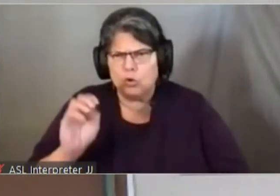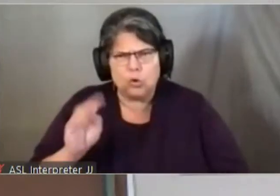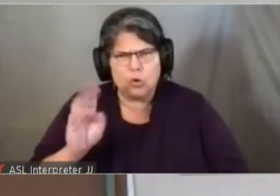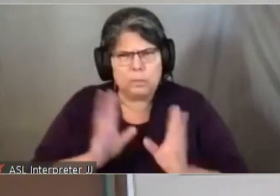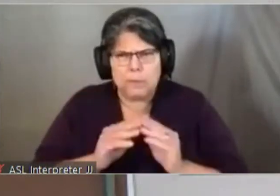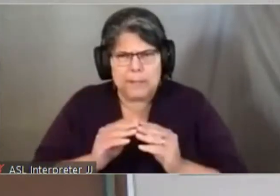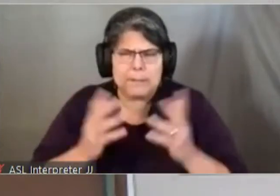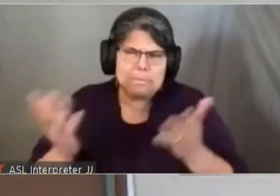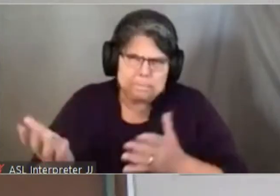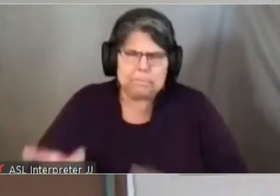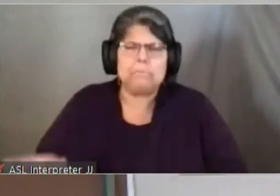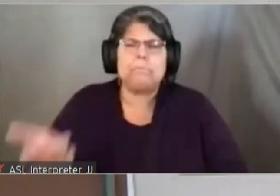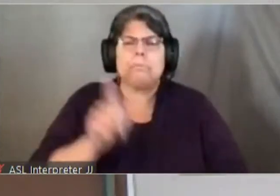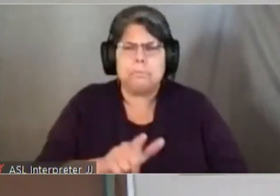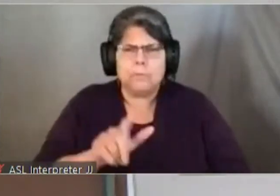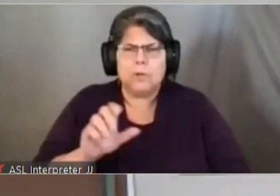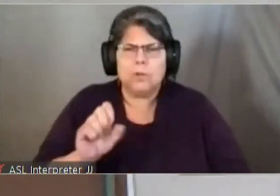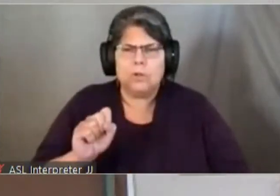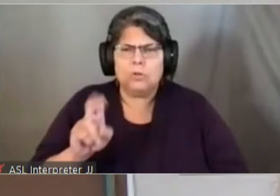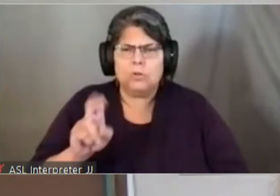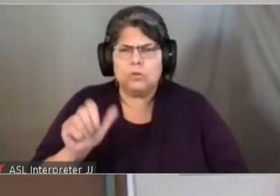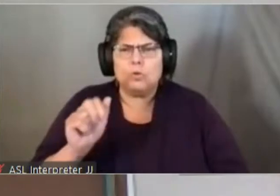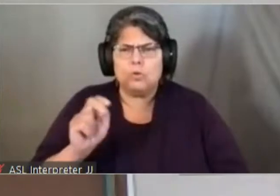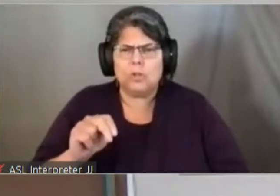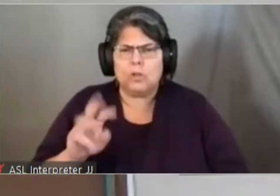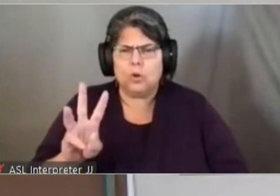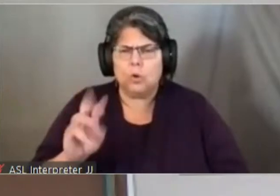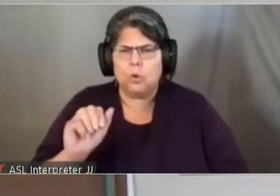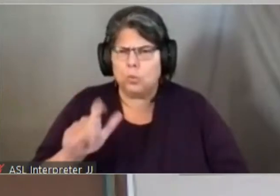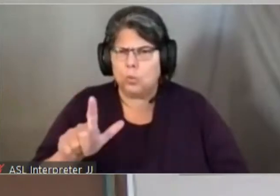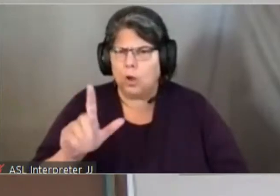to Susan Wolbarst. Susan, whenever you're ready.